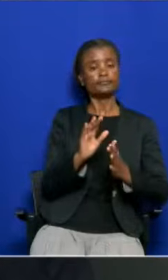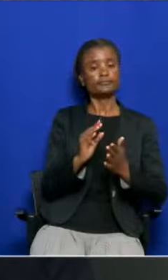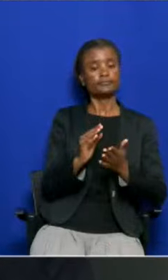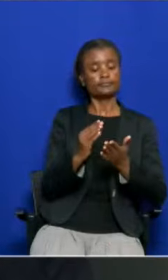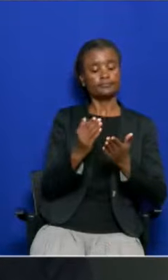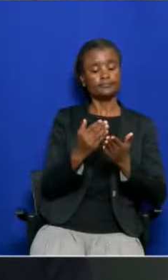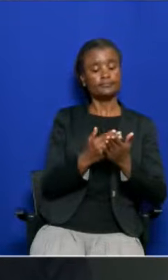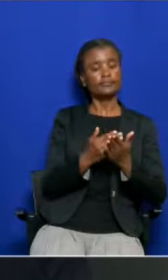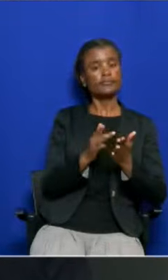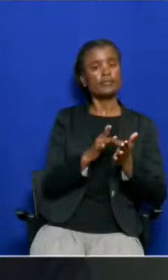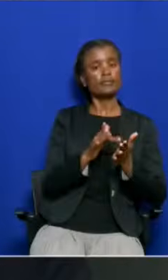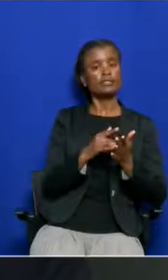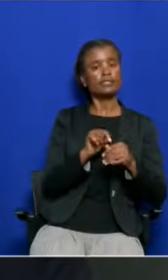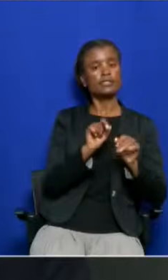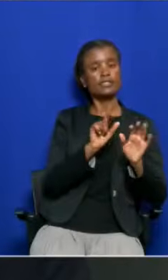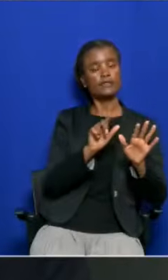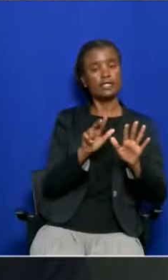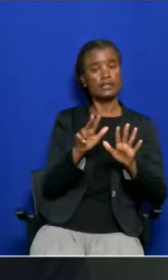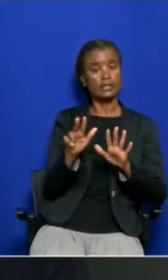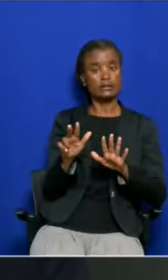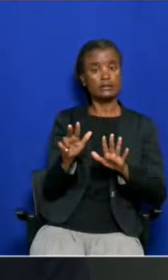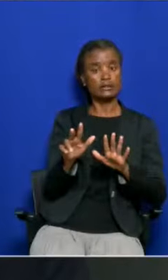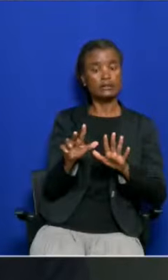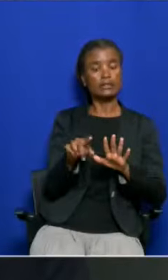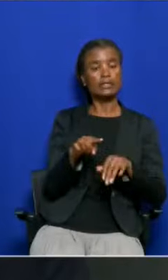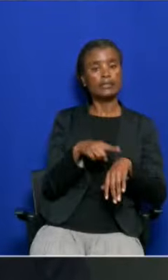788 at 11:54 in the morning.